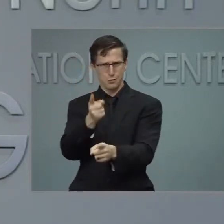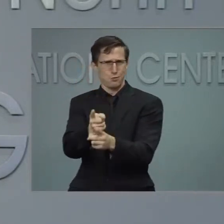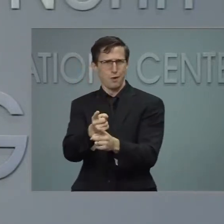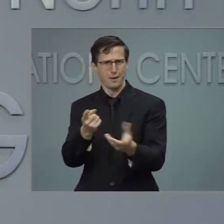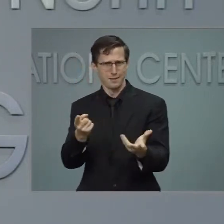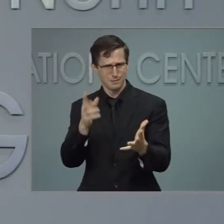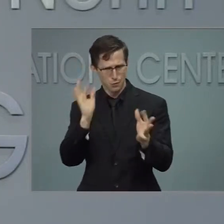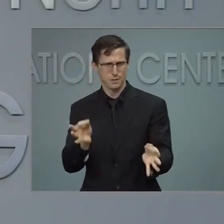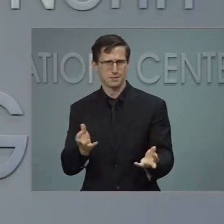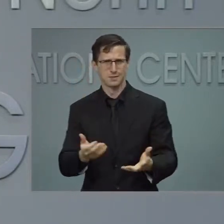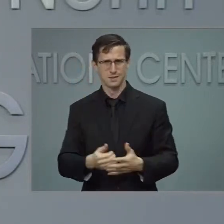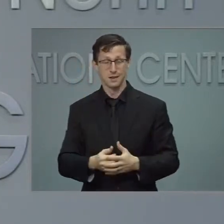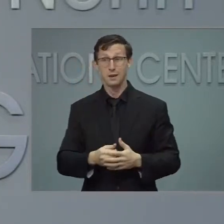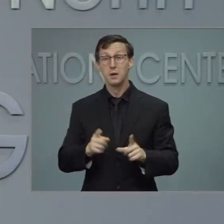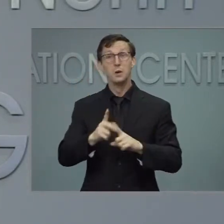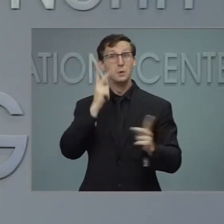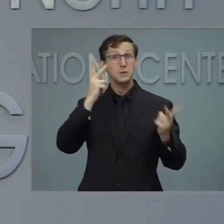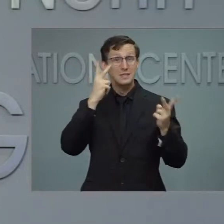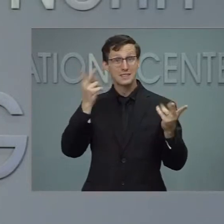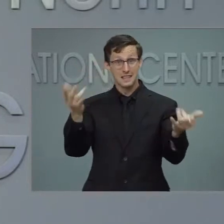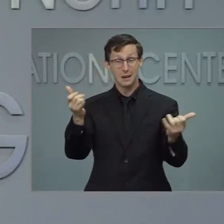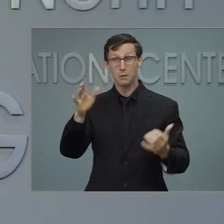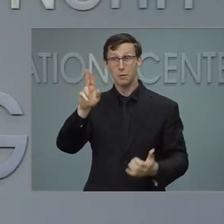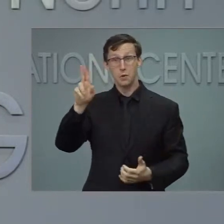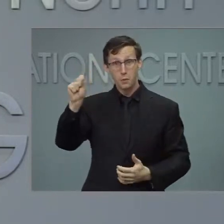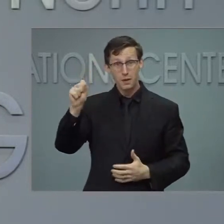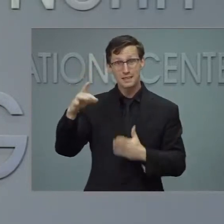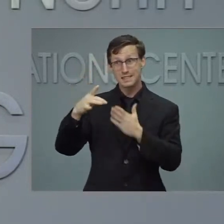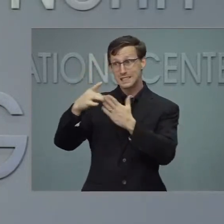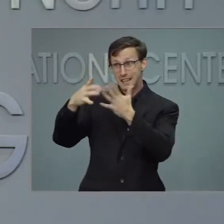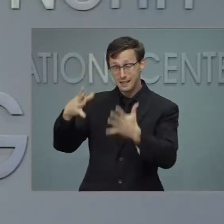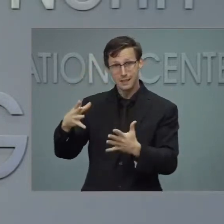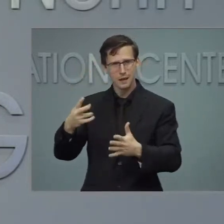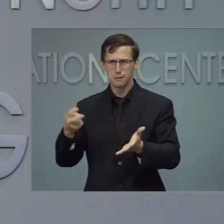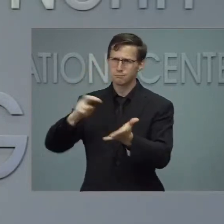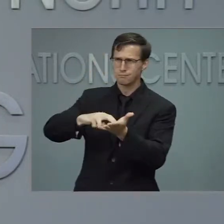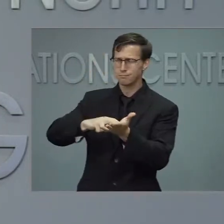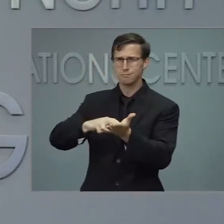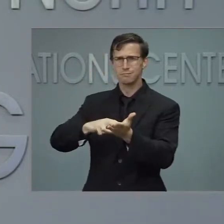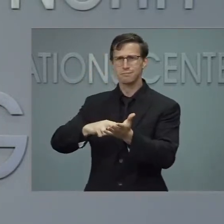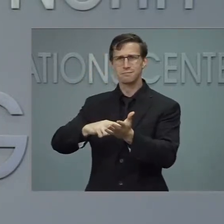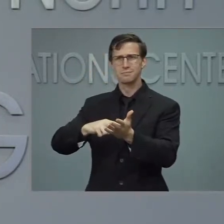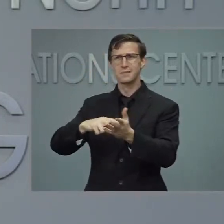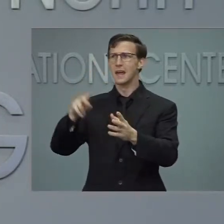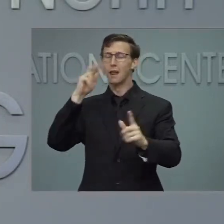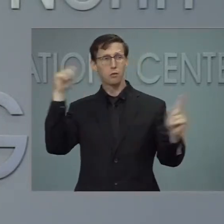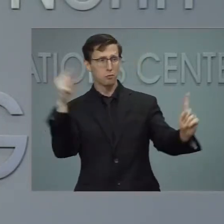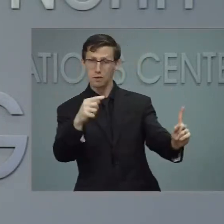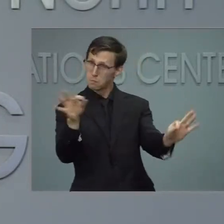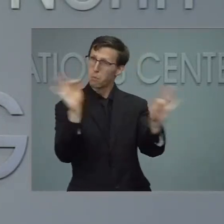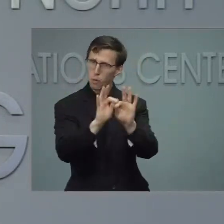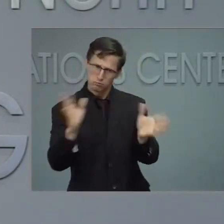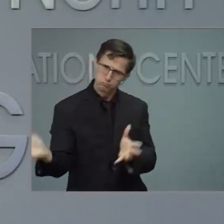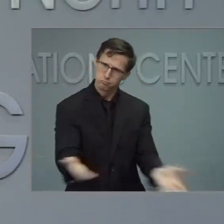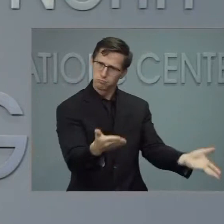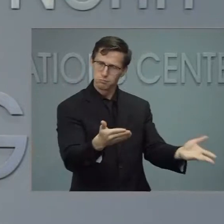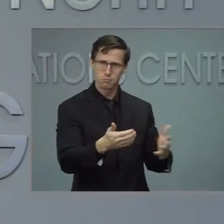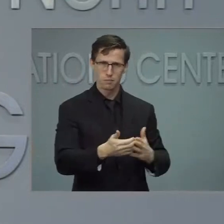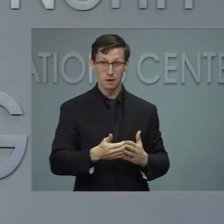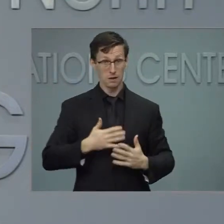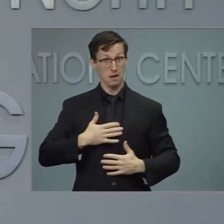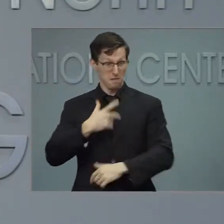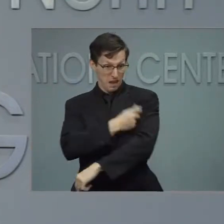and country, for leaders to stand up and say, this is important for people to do. I've gotten